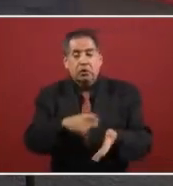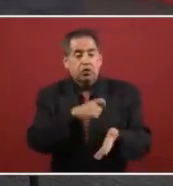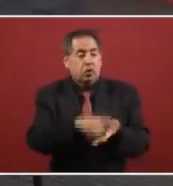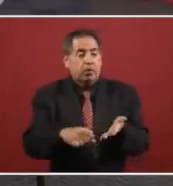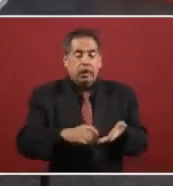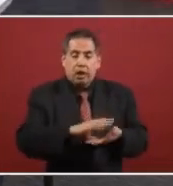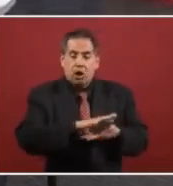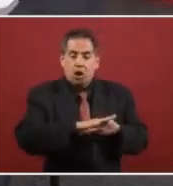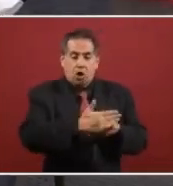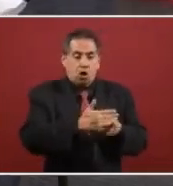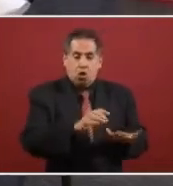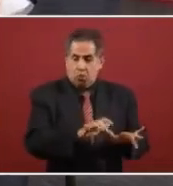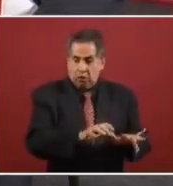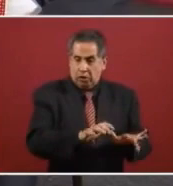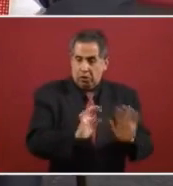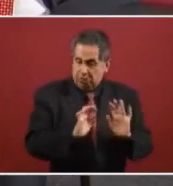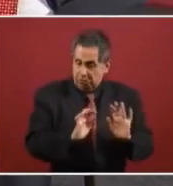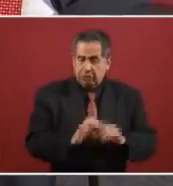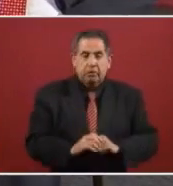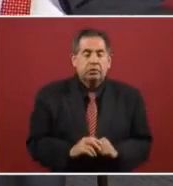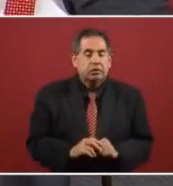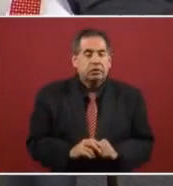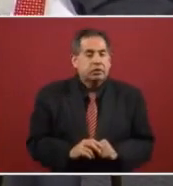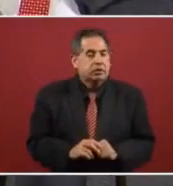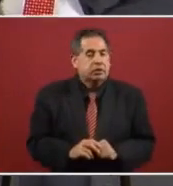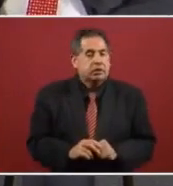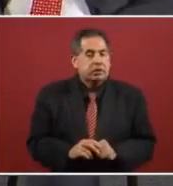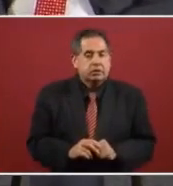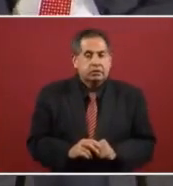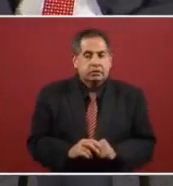buy a computer or some equipment.